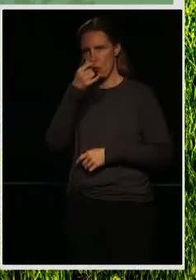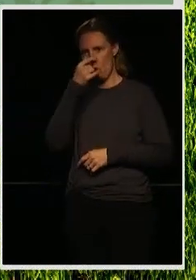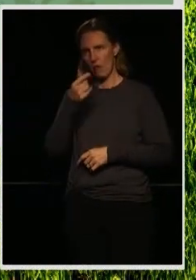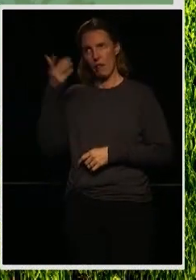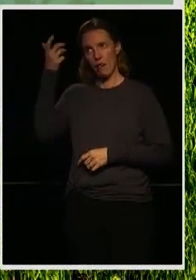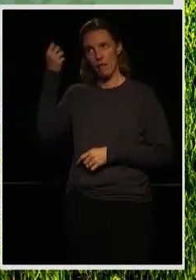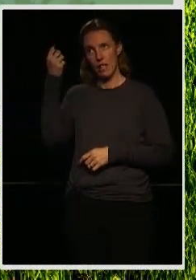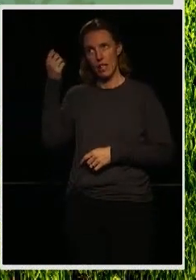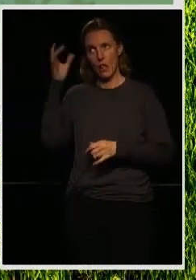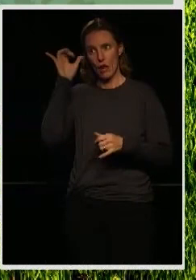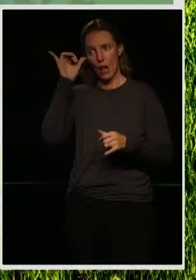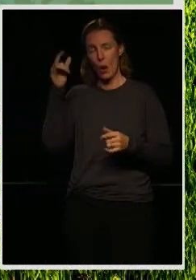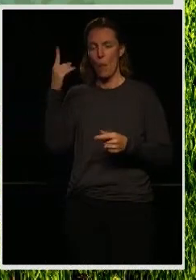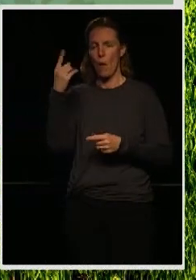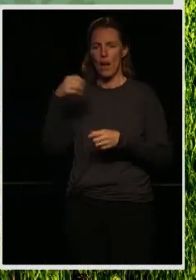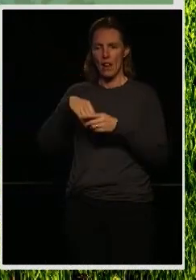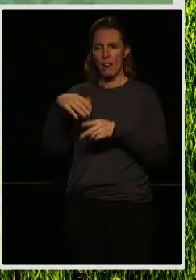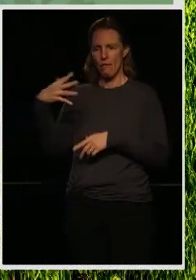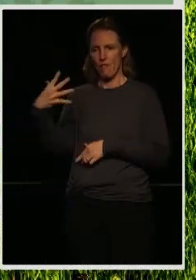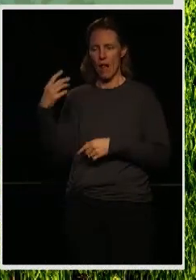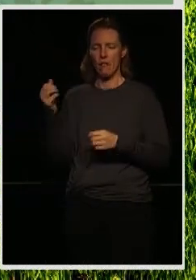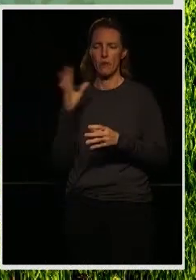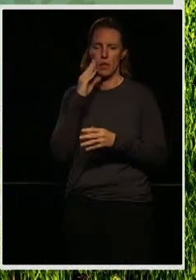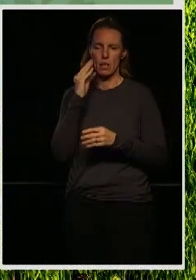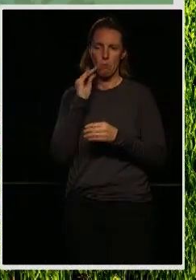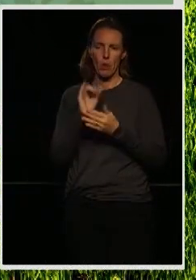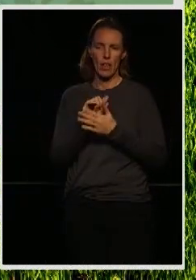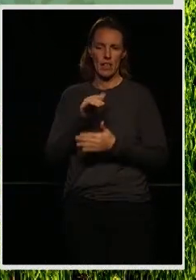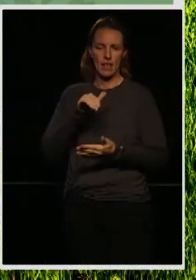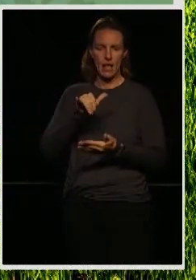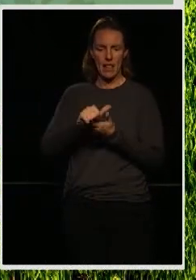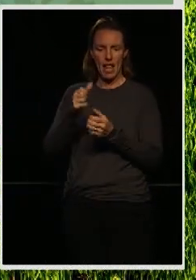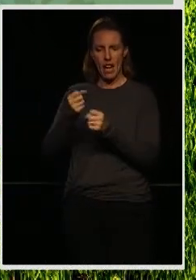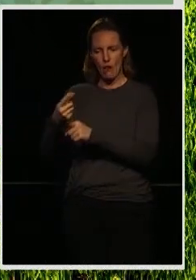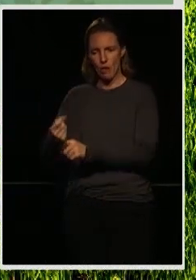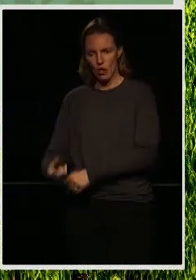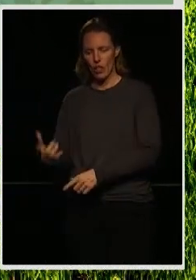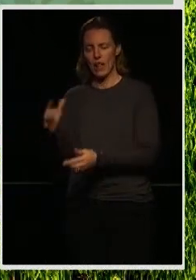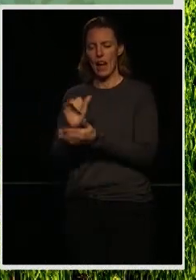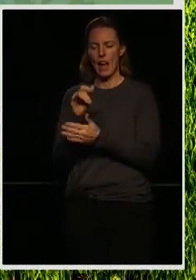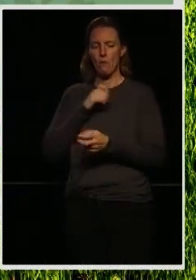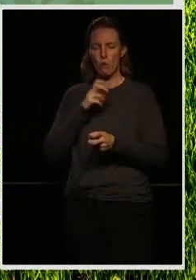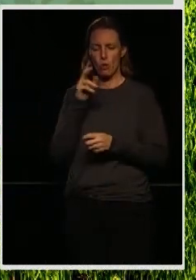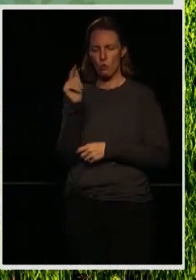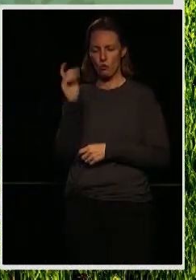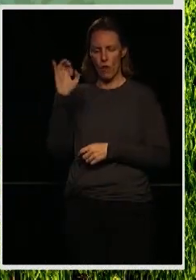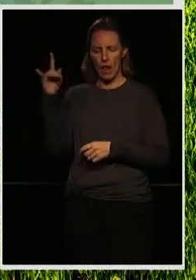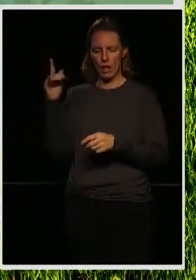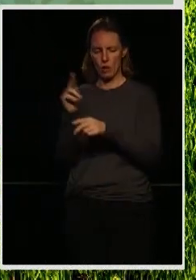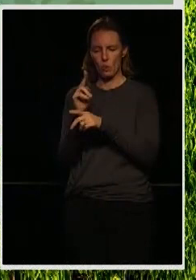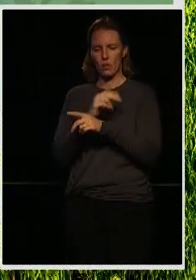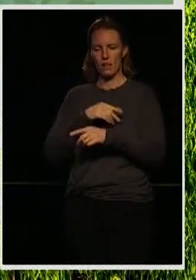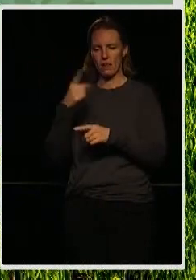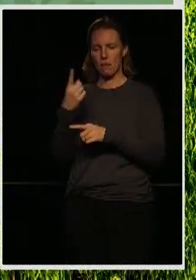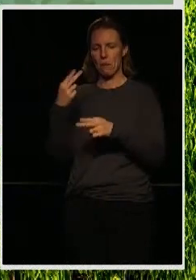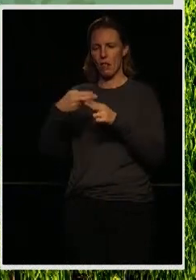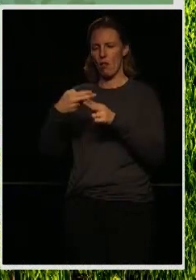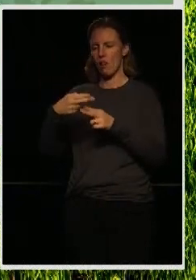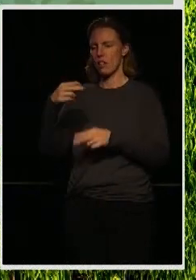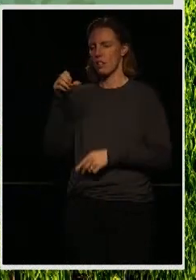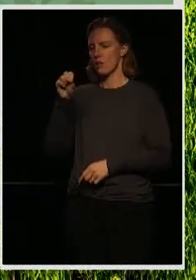cow. 1 in 5 cows experience mastitis each and every year, and we track mastitis using something called somatic cell